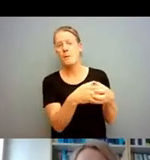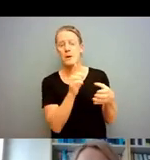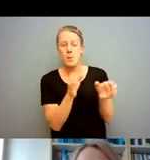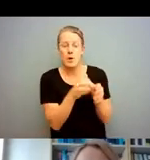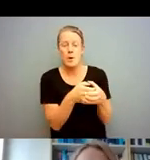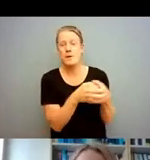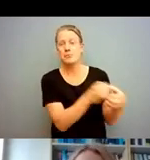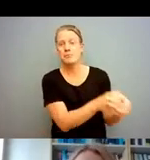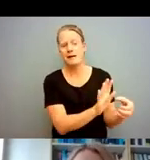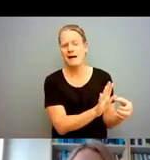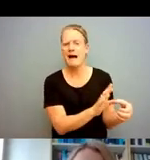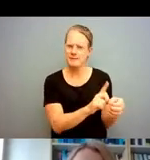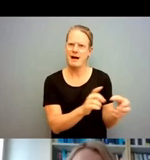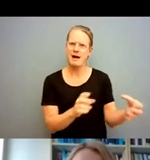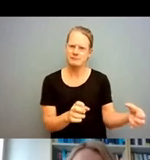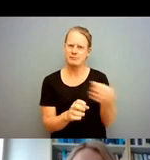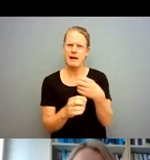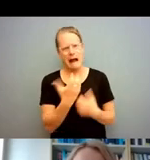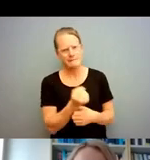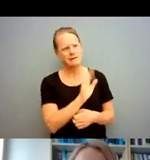of peoples as such.